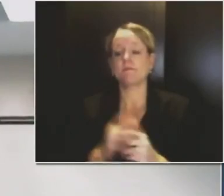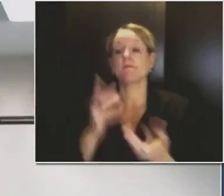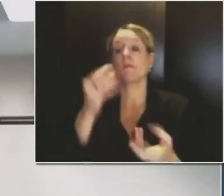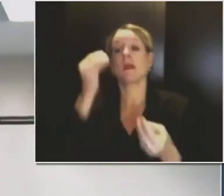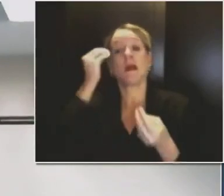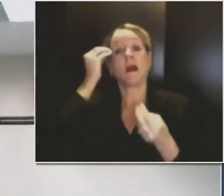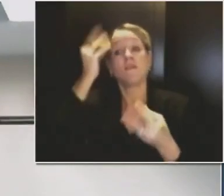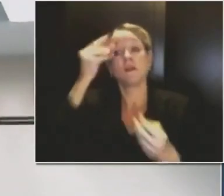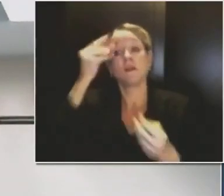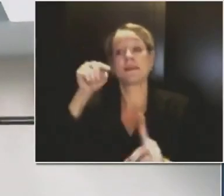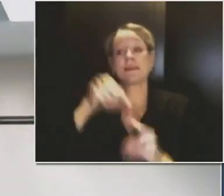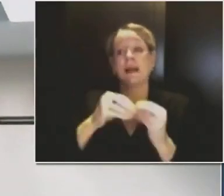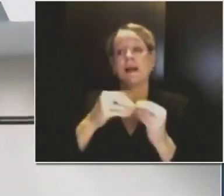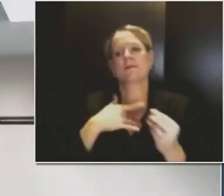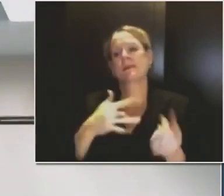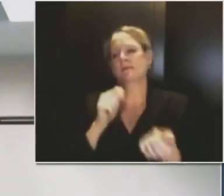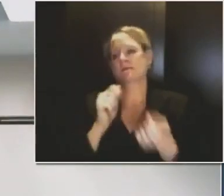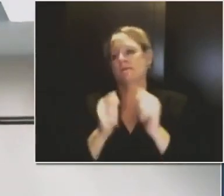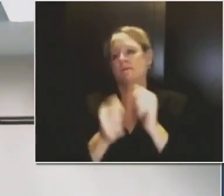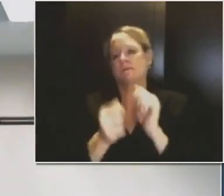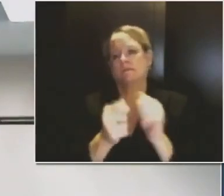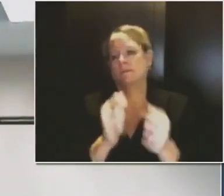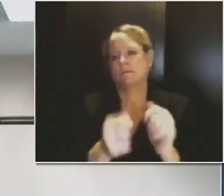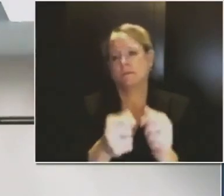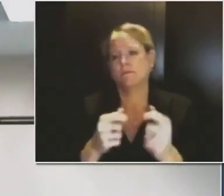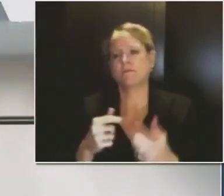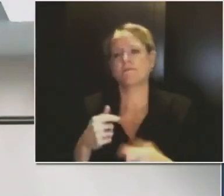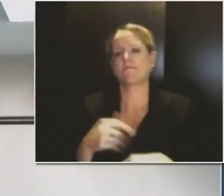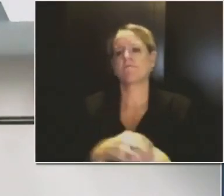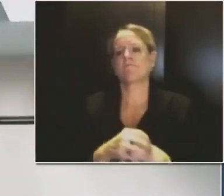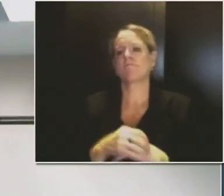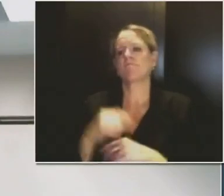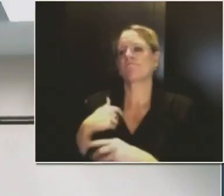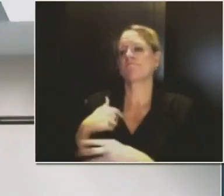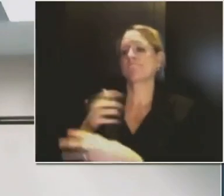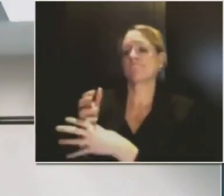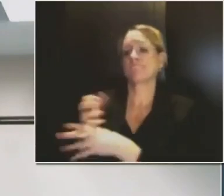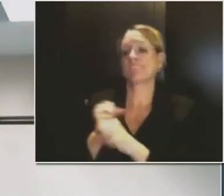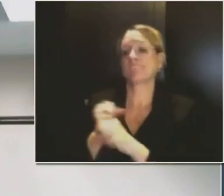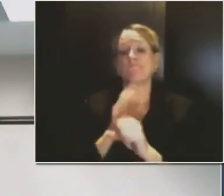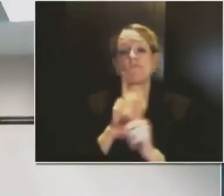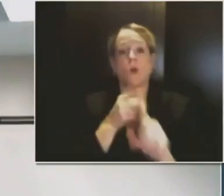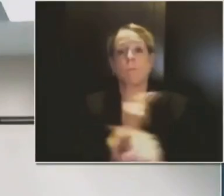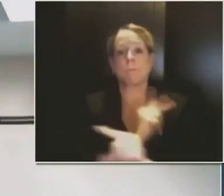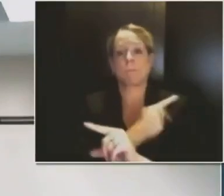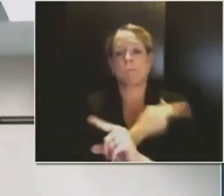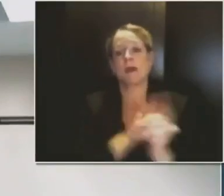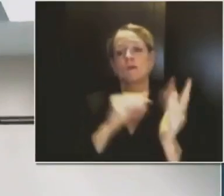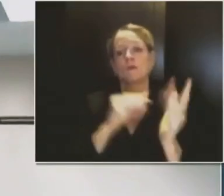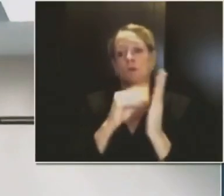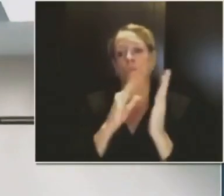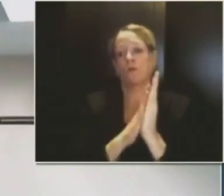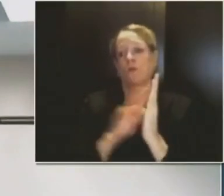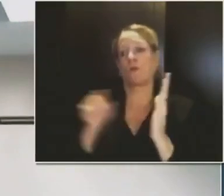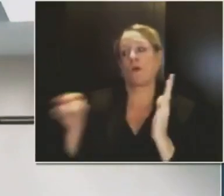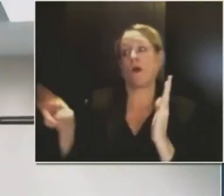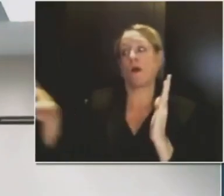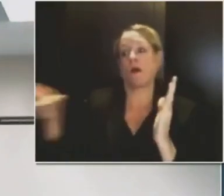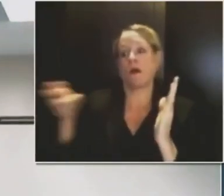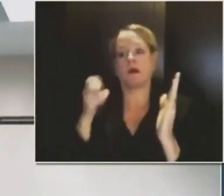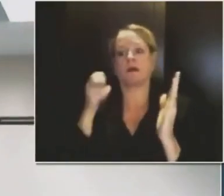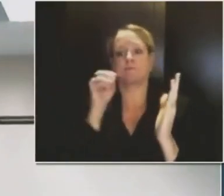and so it will make a difference based on when each website pulls the data to post it. So we are also